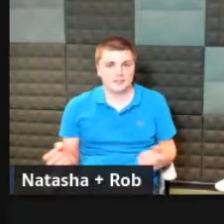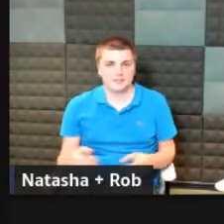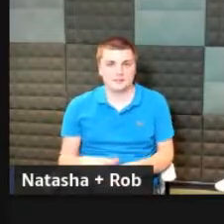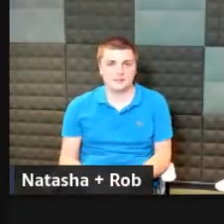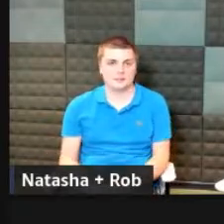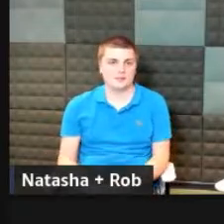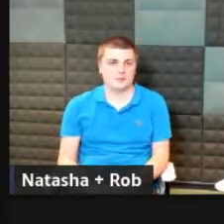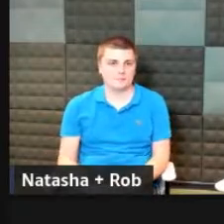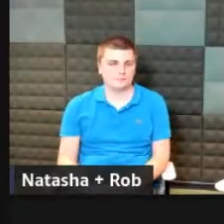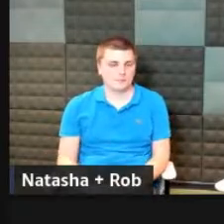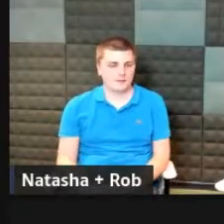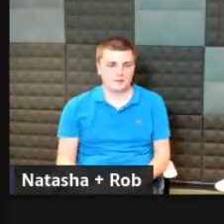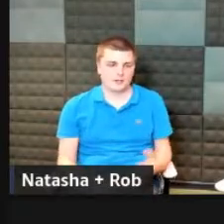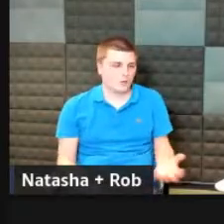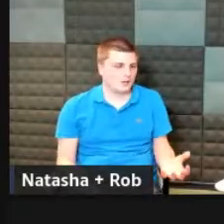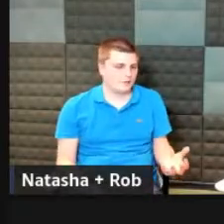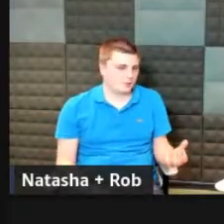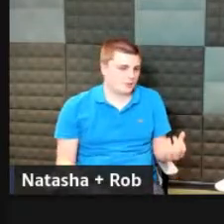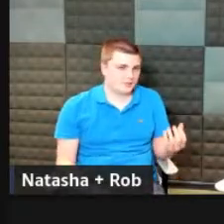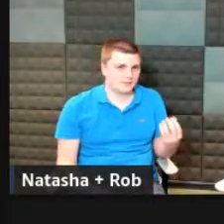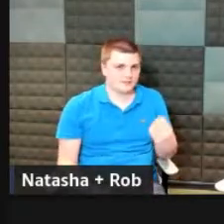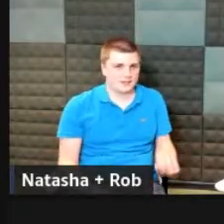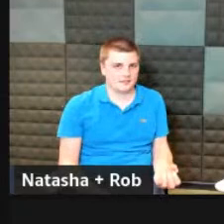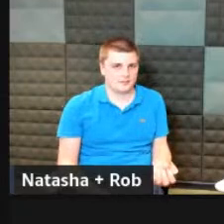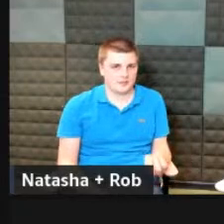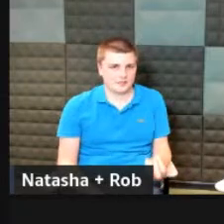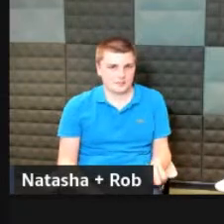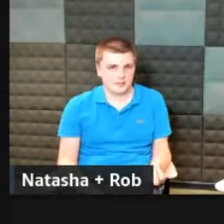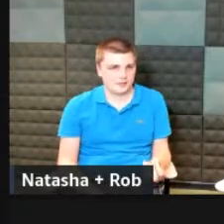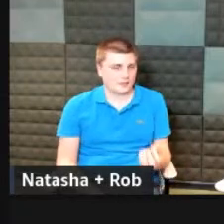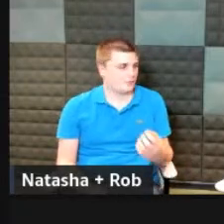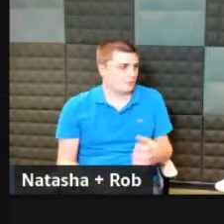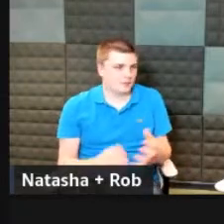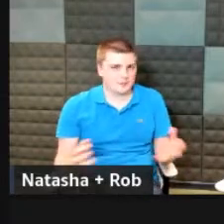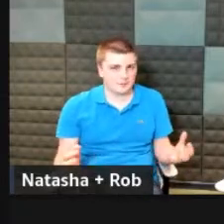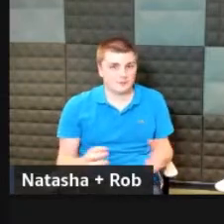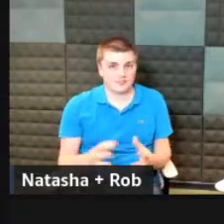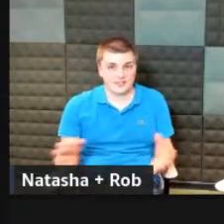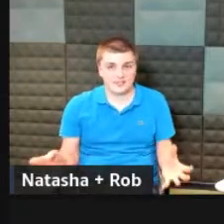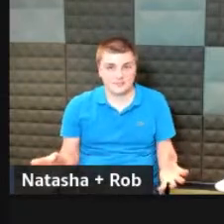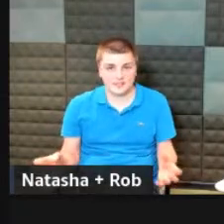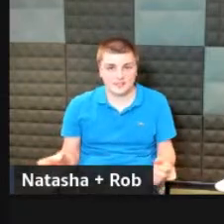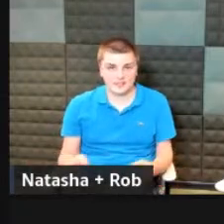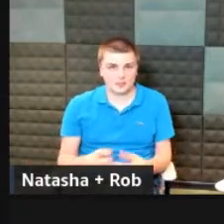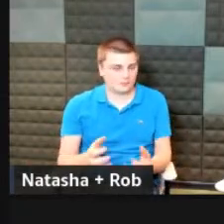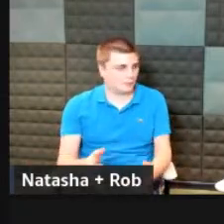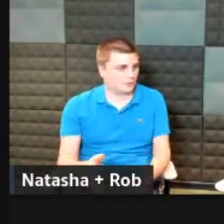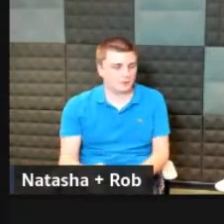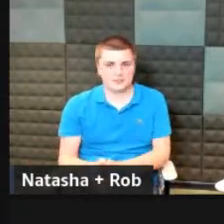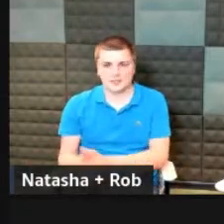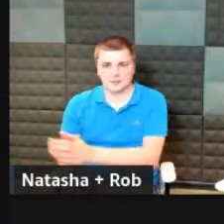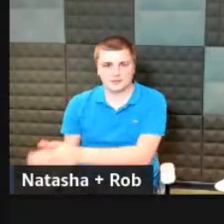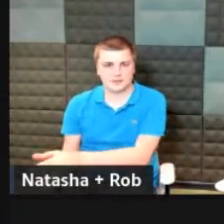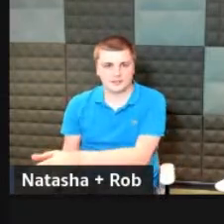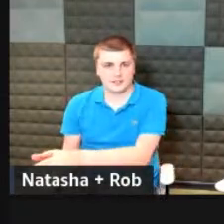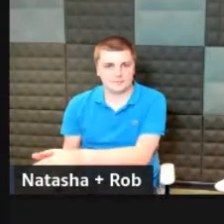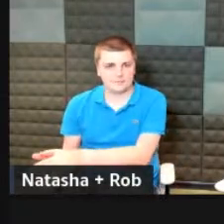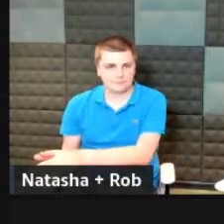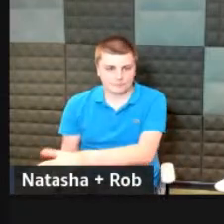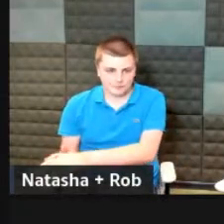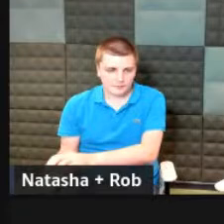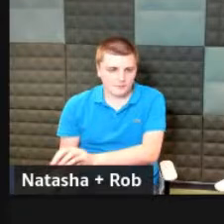very sensitive to their compute. A workload requesting 500 milli CPUs will probably perform very differently on 4 cores than it would on